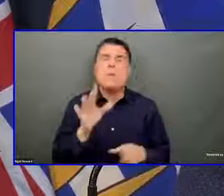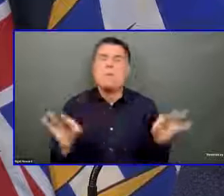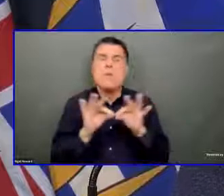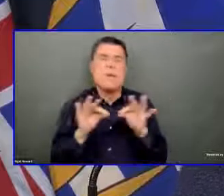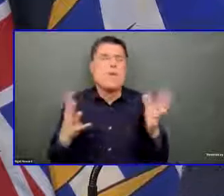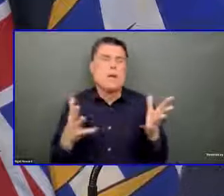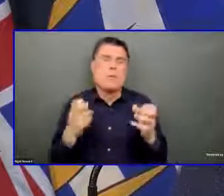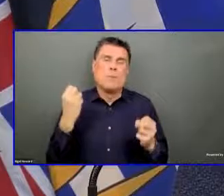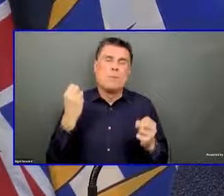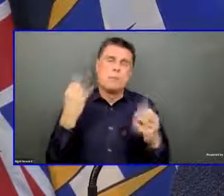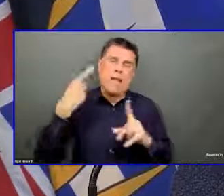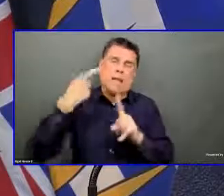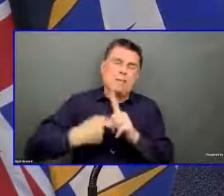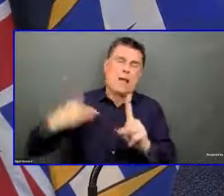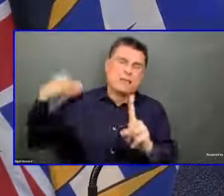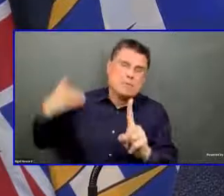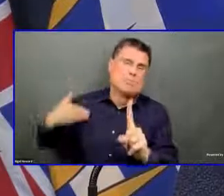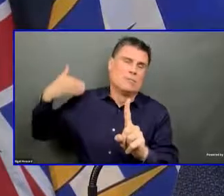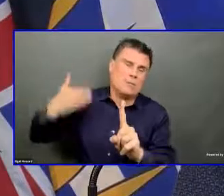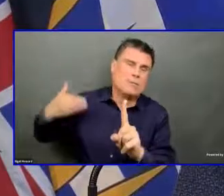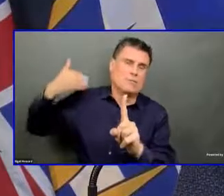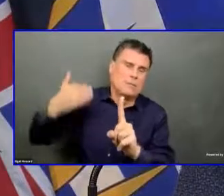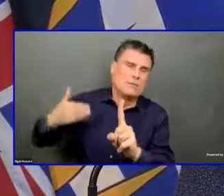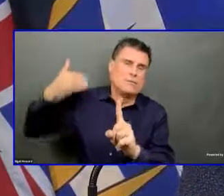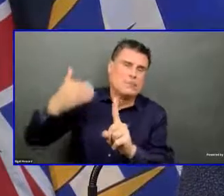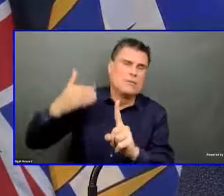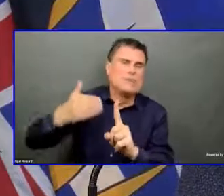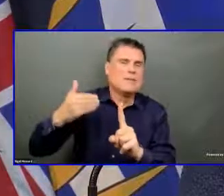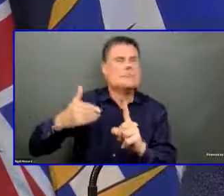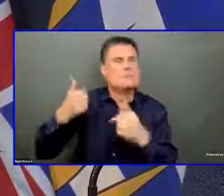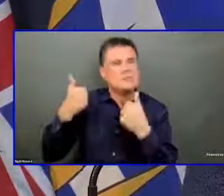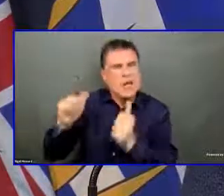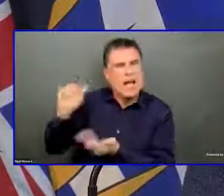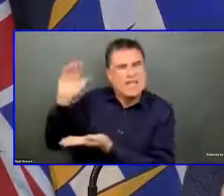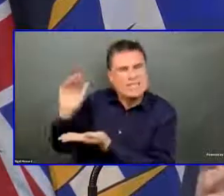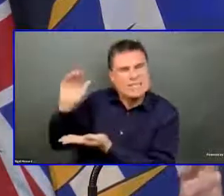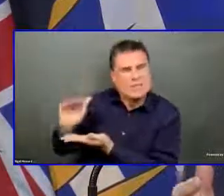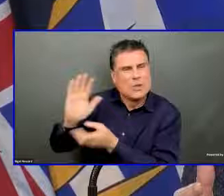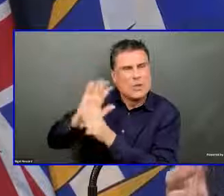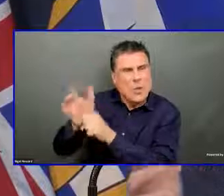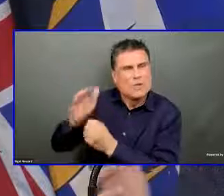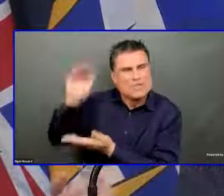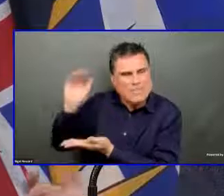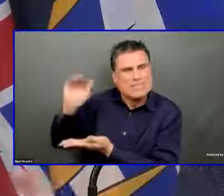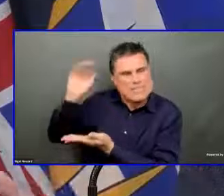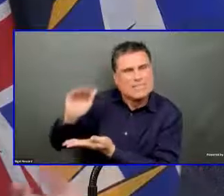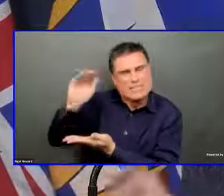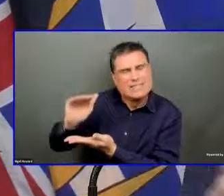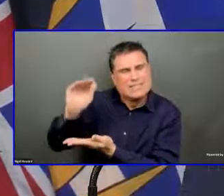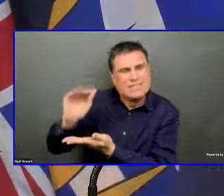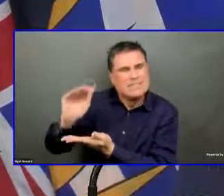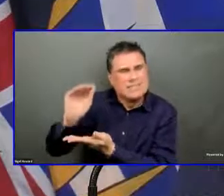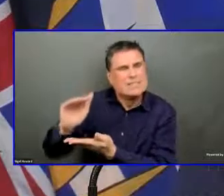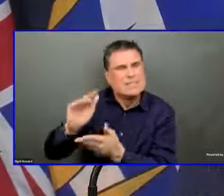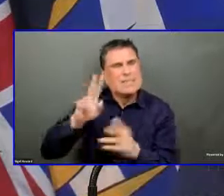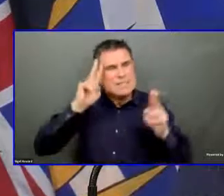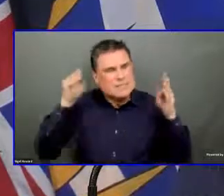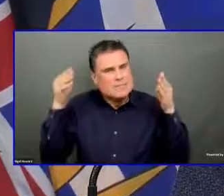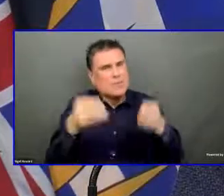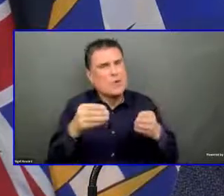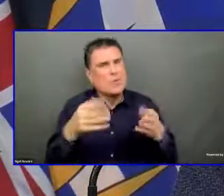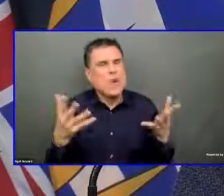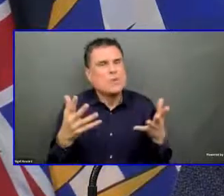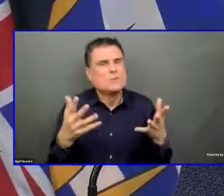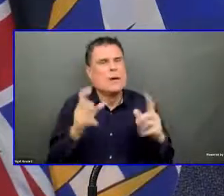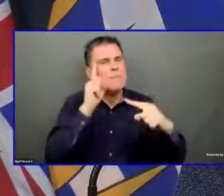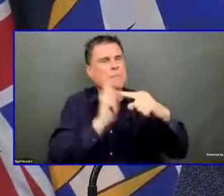to prevent the spread, that we need to have that focus on some of the things we can do and can do safely. And